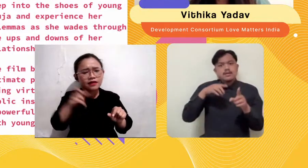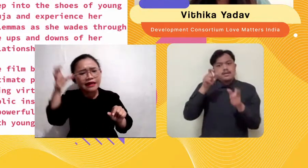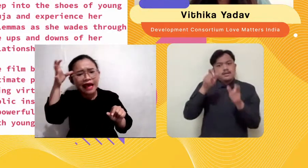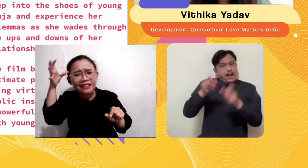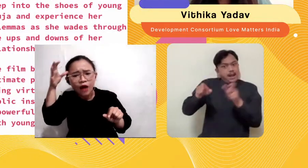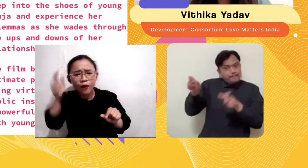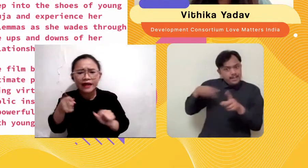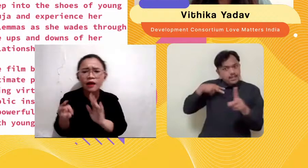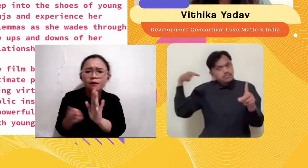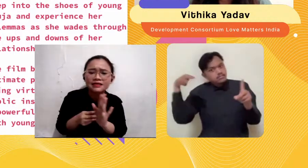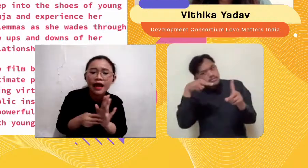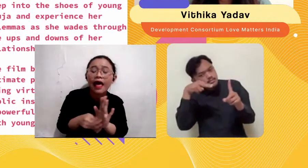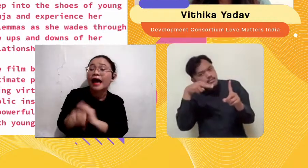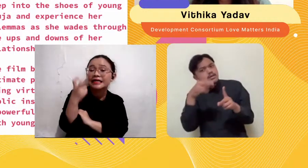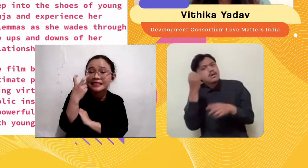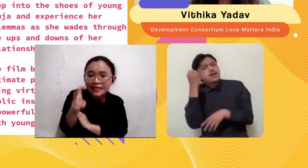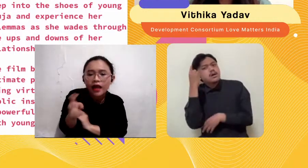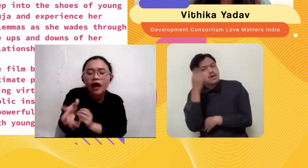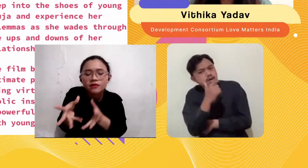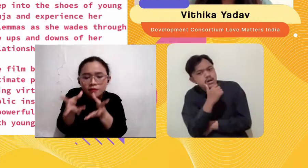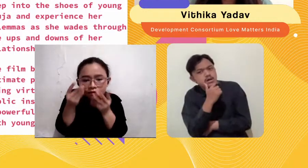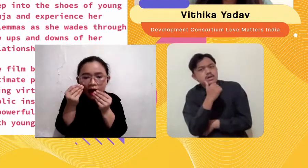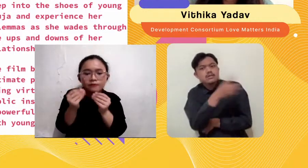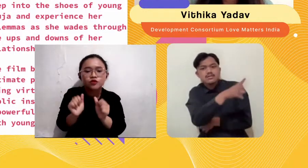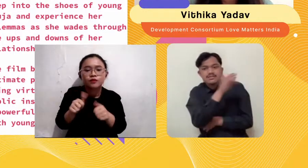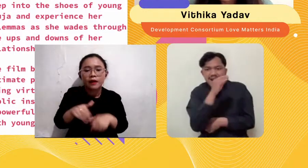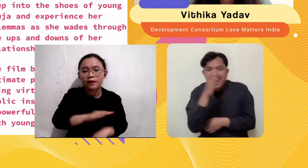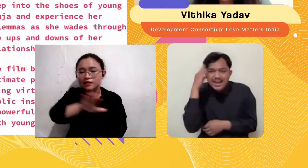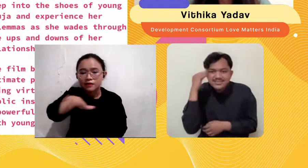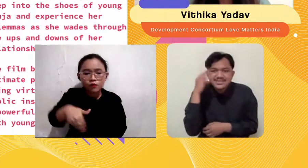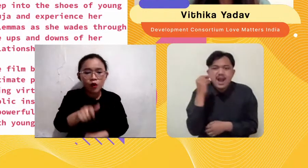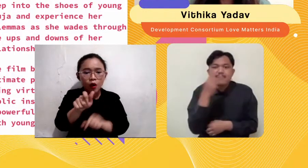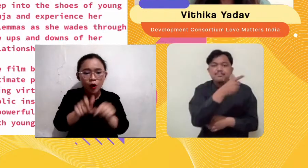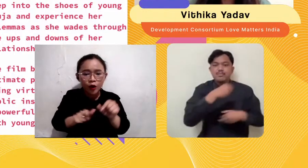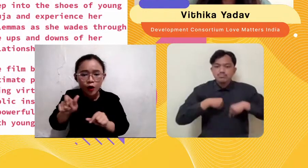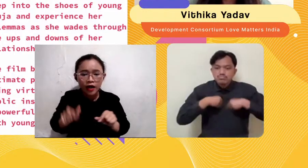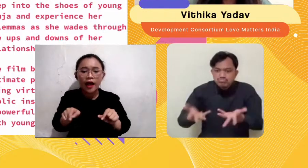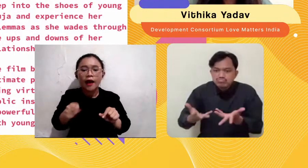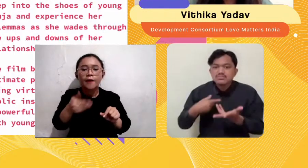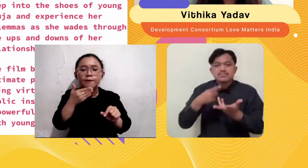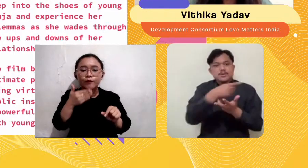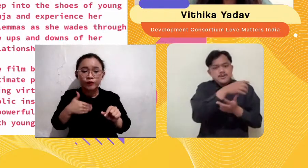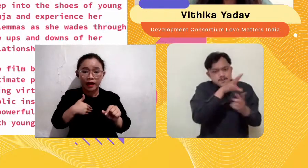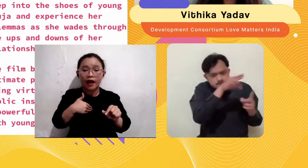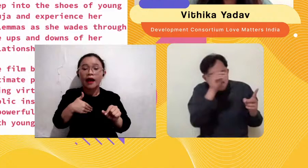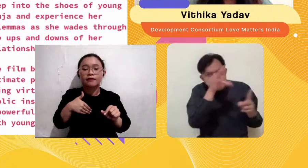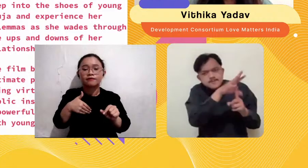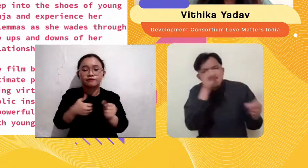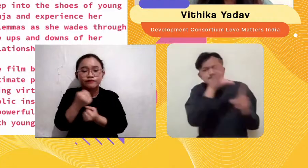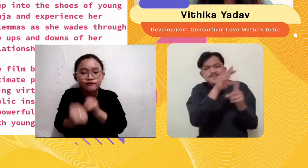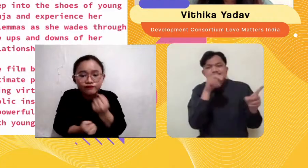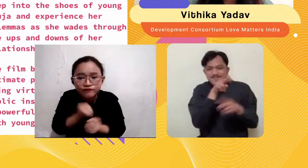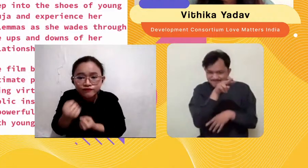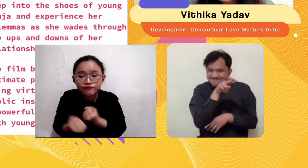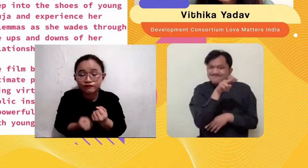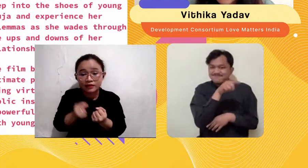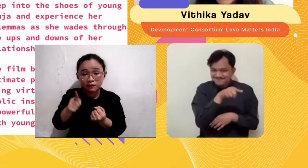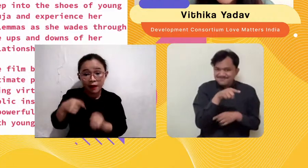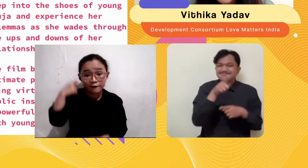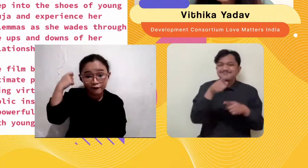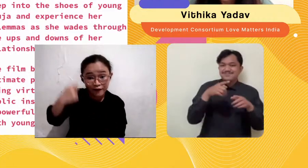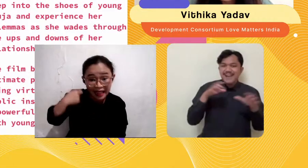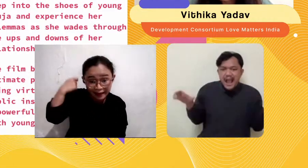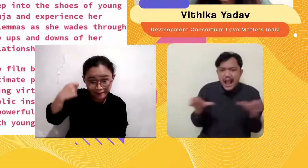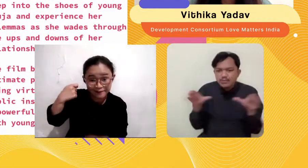was we organized VR booths across Delhi metro stations, and for 10 days, the movie was screened free of